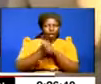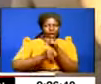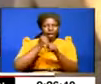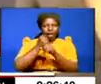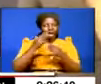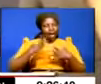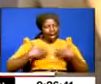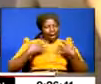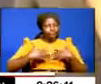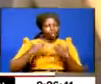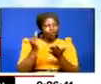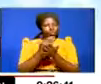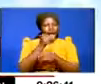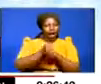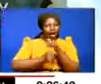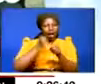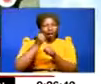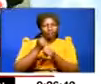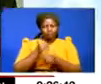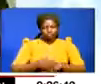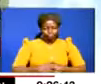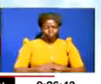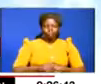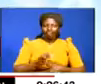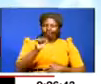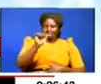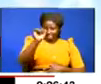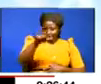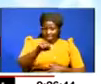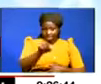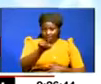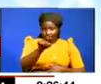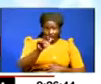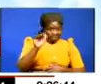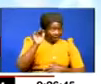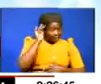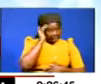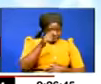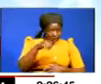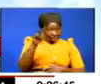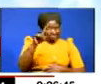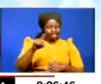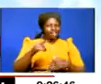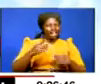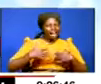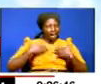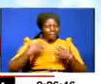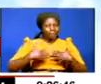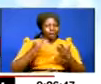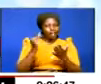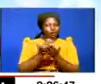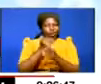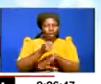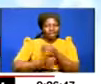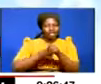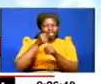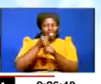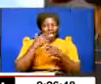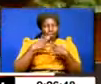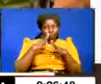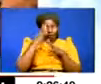Year! Happy New Year! Yes, you heard it right. Happy New Year, netizens, because